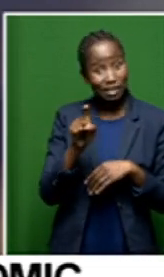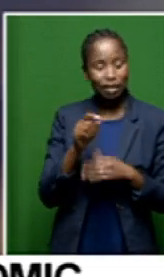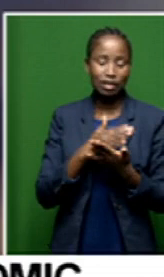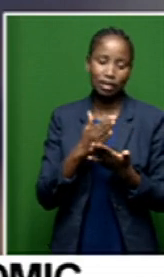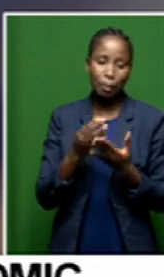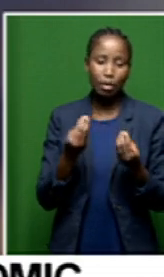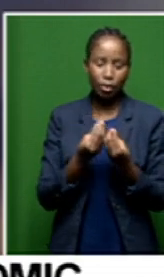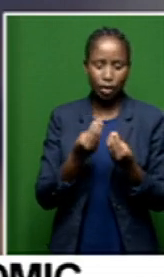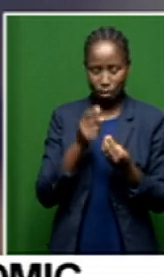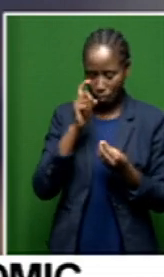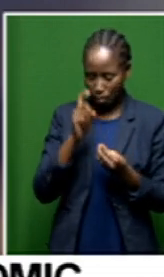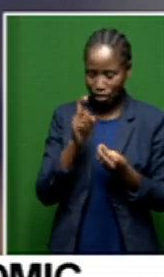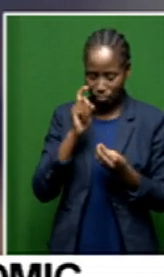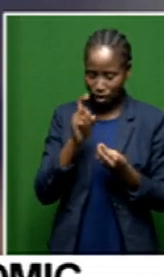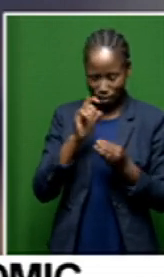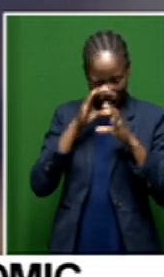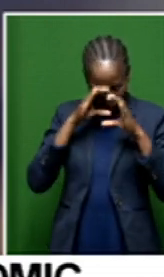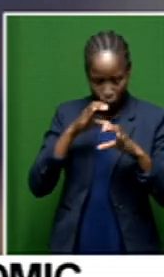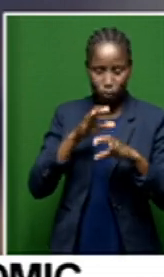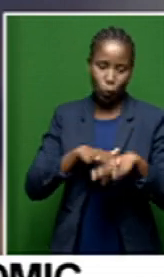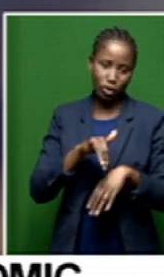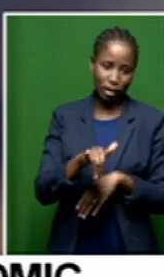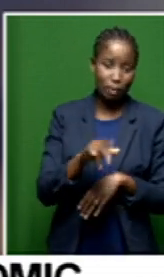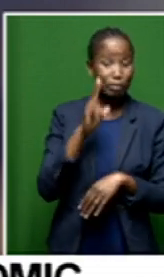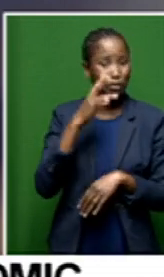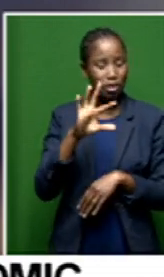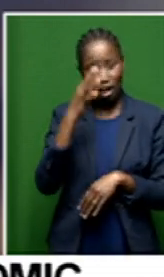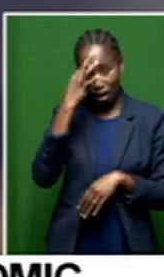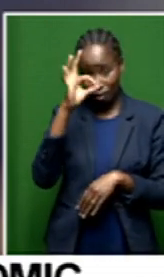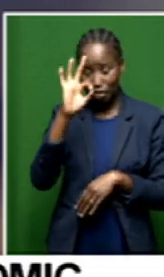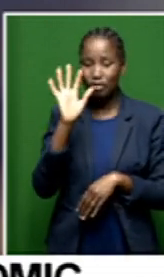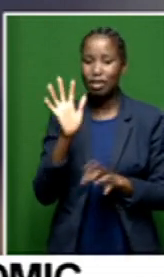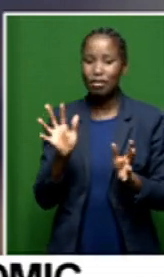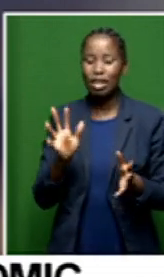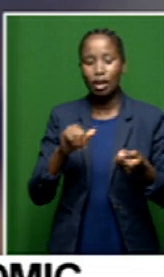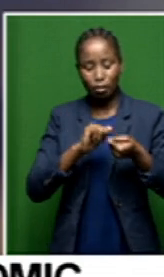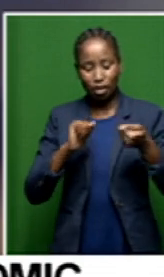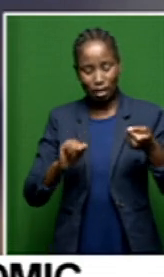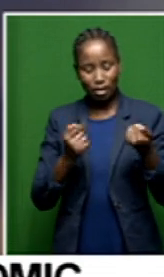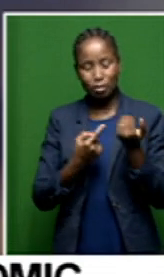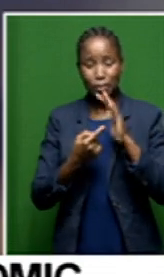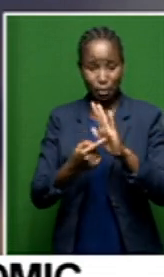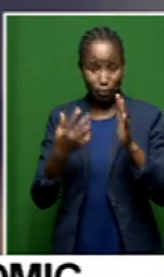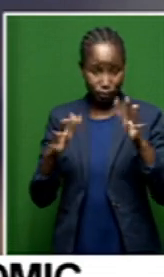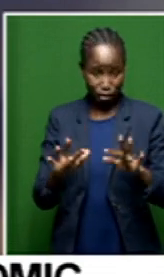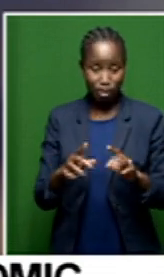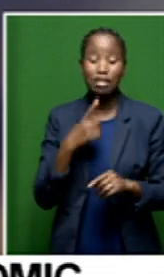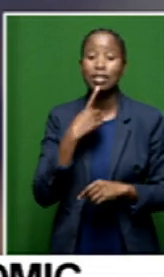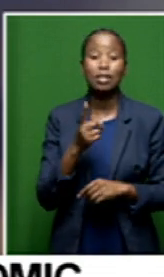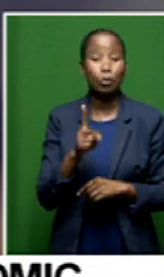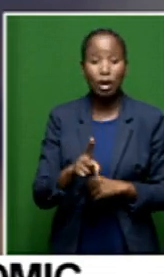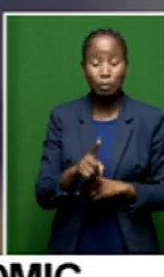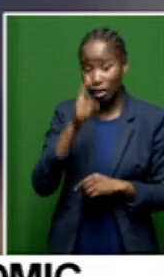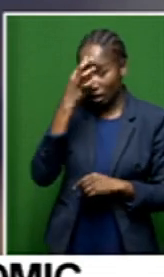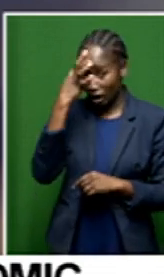now we should be really leaning into. We've seen also government release a gazette, particularly in the cement industry, saying for all